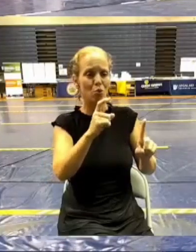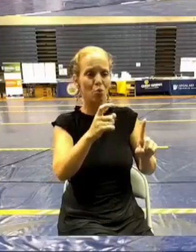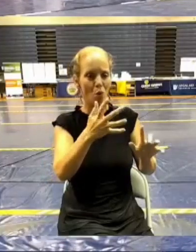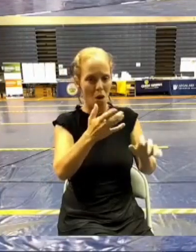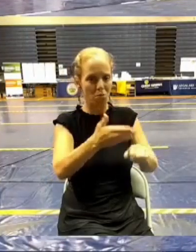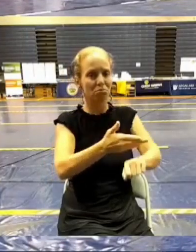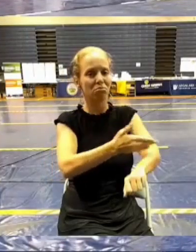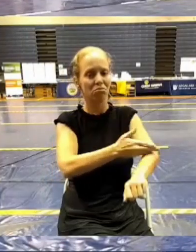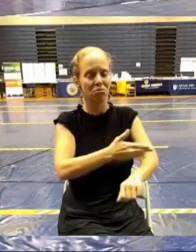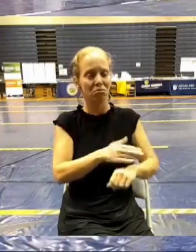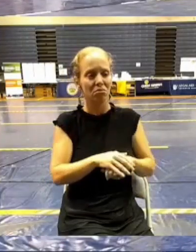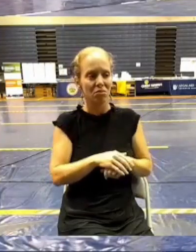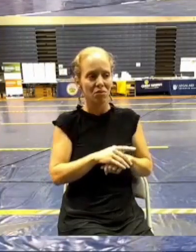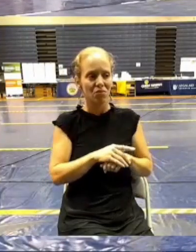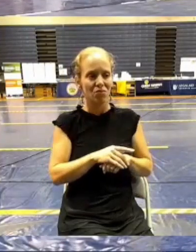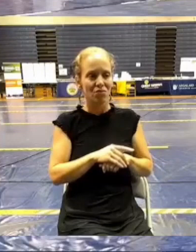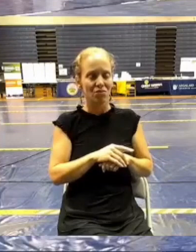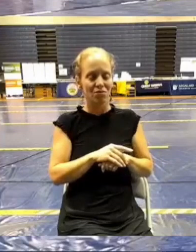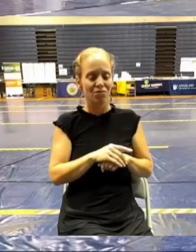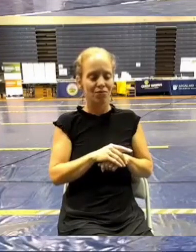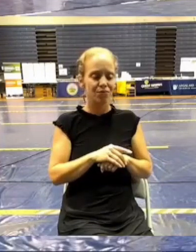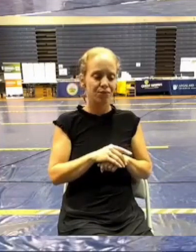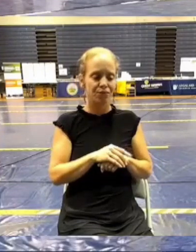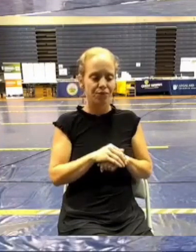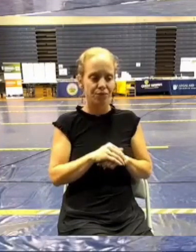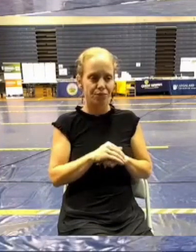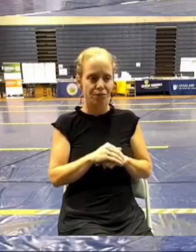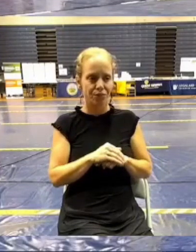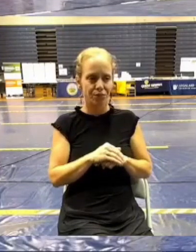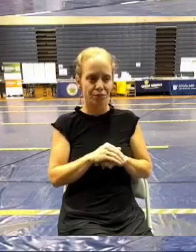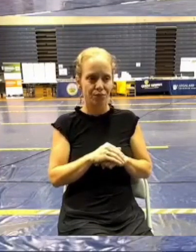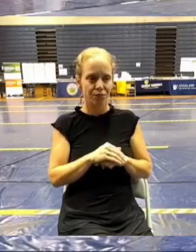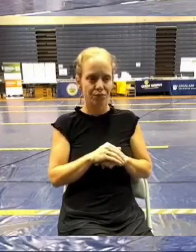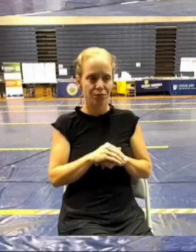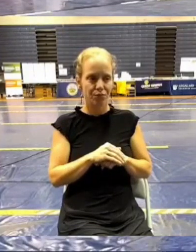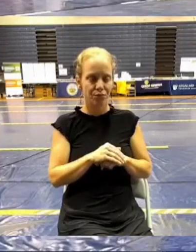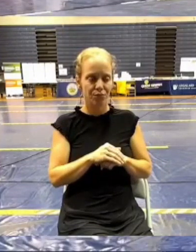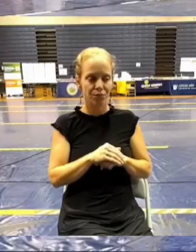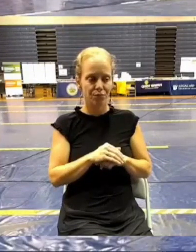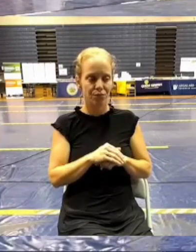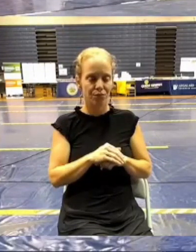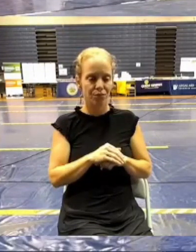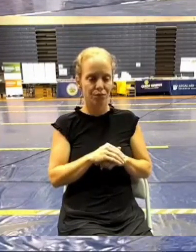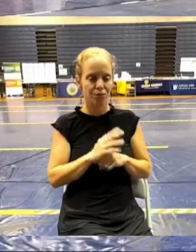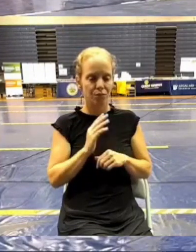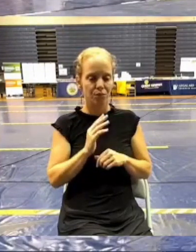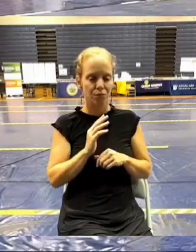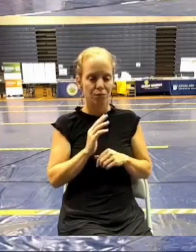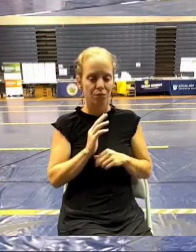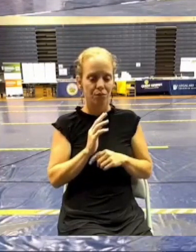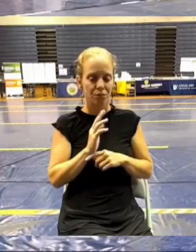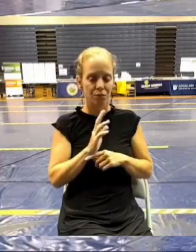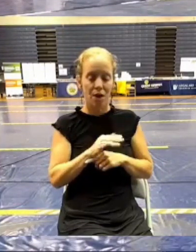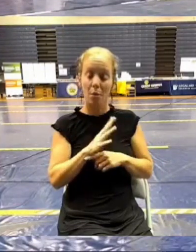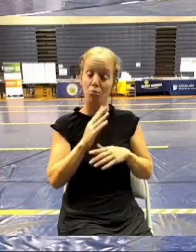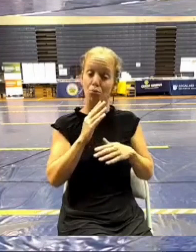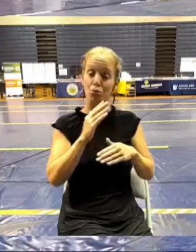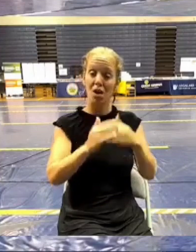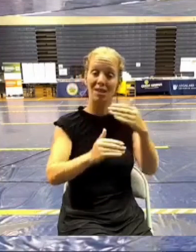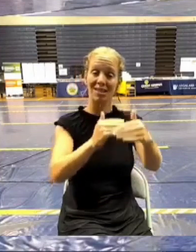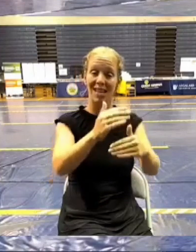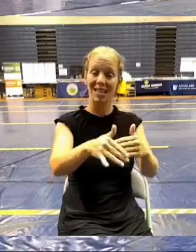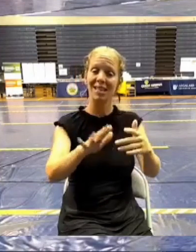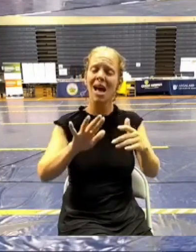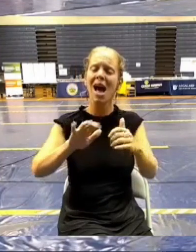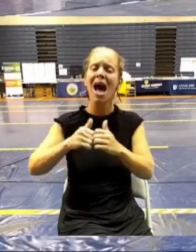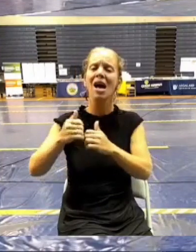As far as the process and the question you asked, after that part was, how can you